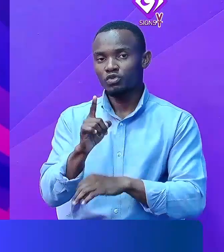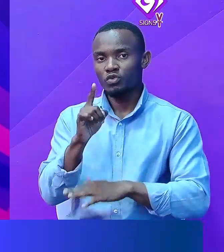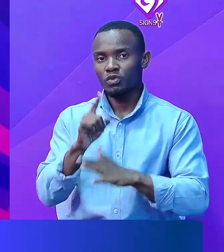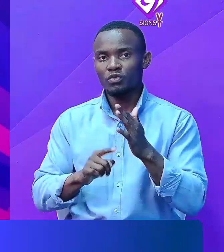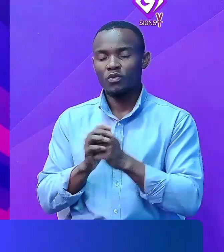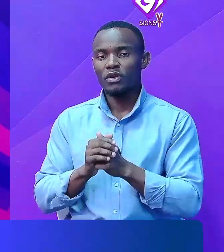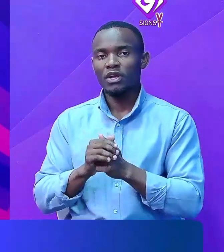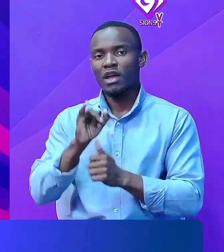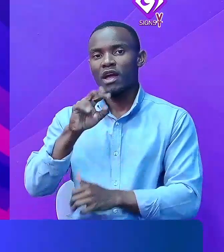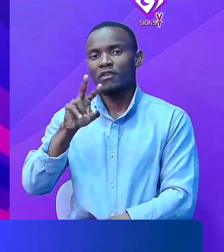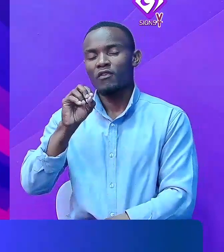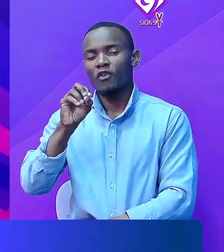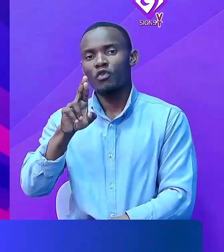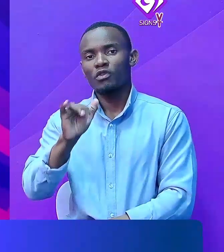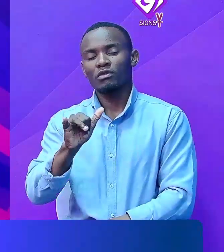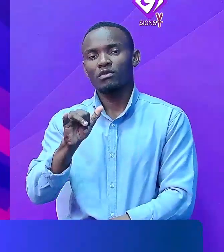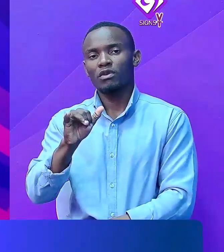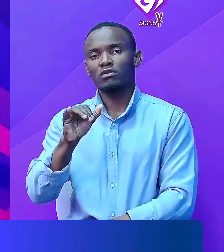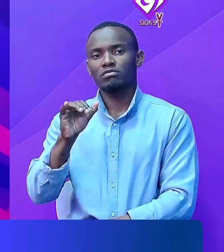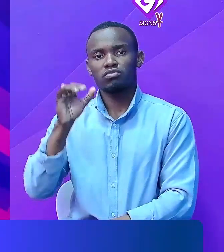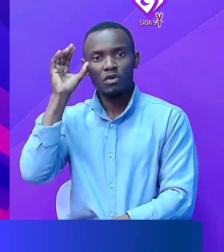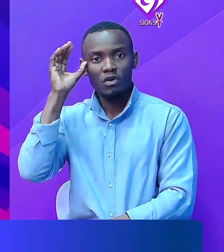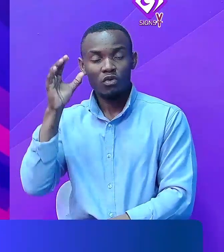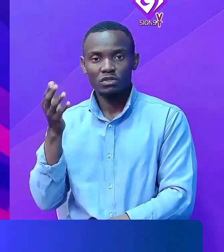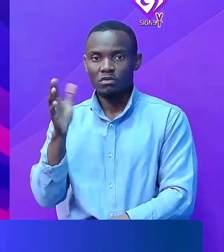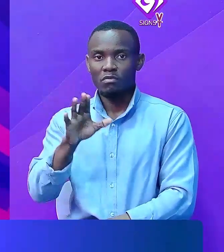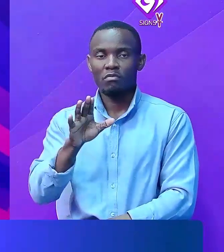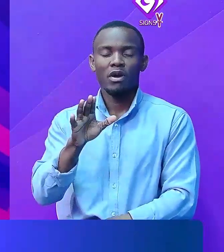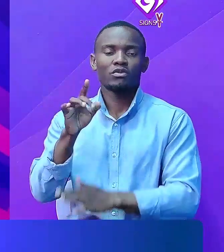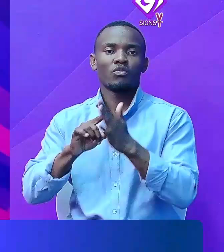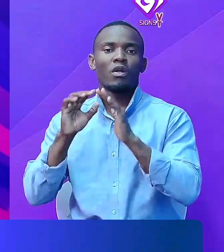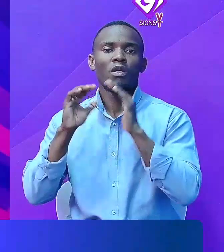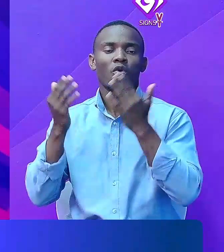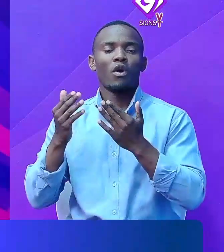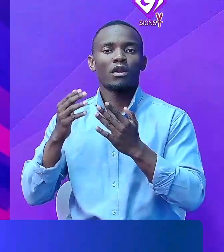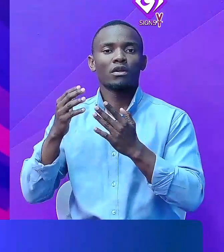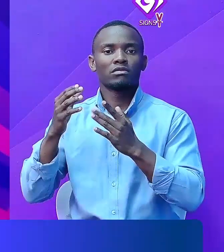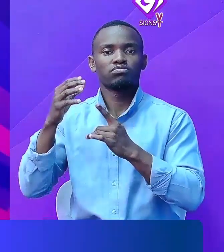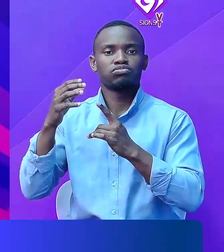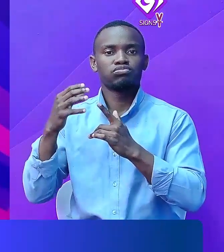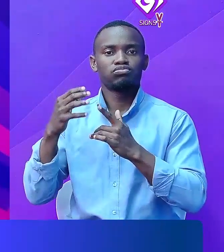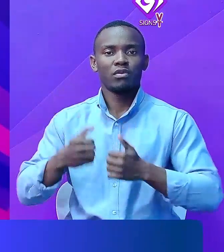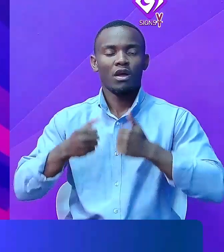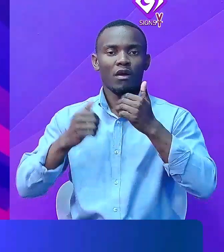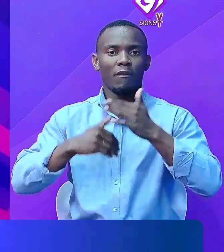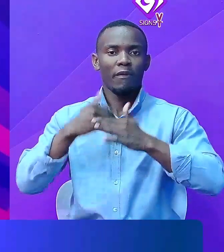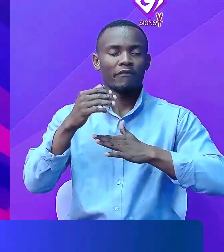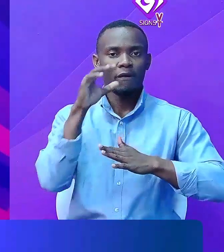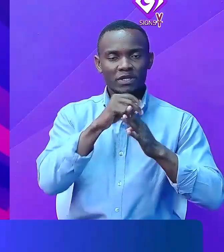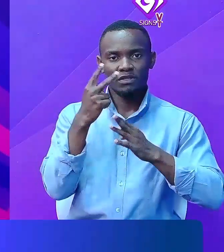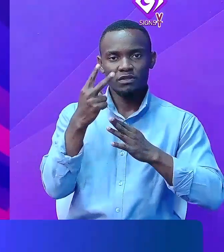Cup after their absence from the previous 2 editions in Russia and Qatar. Now, the game kicked off with